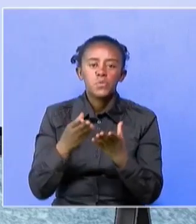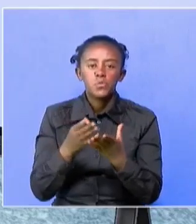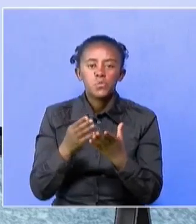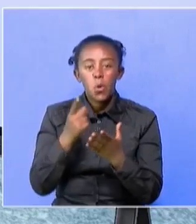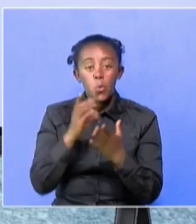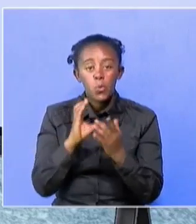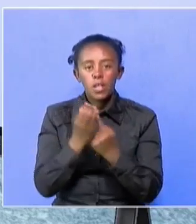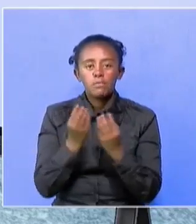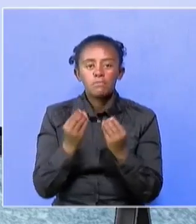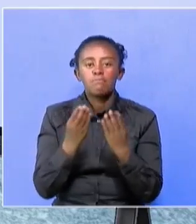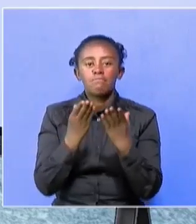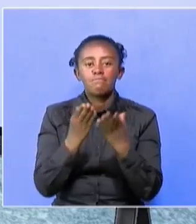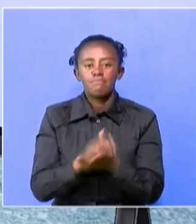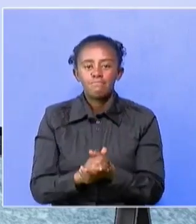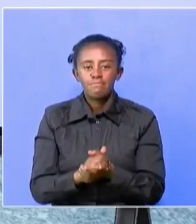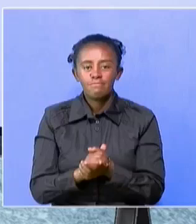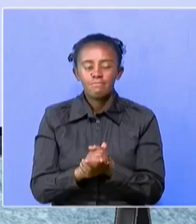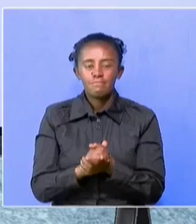here now.